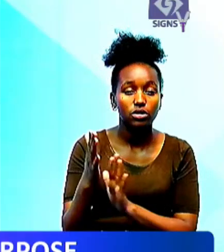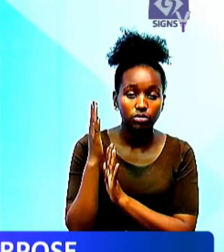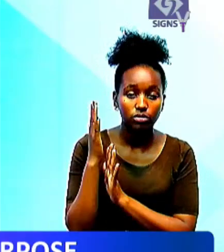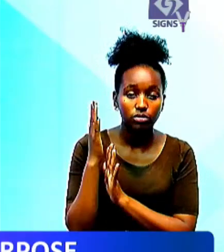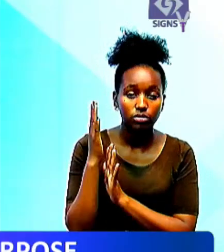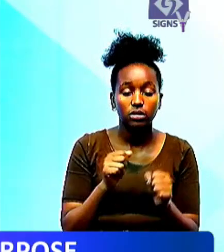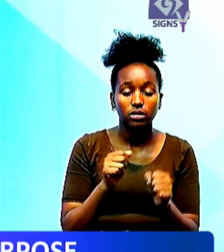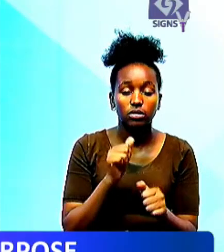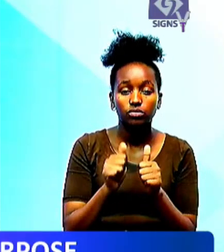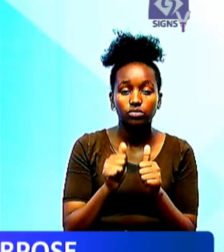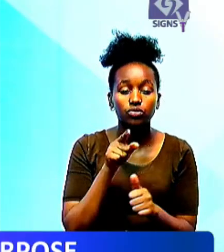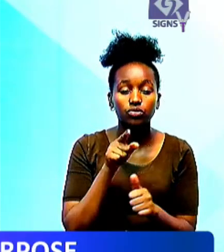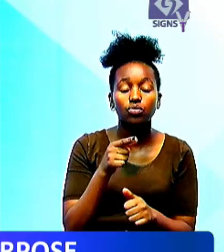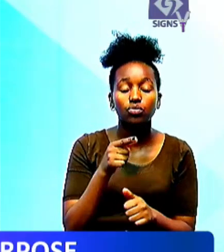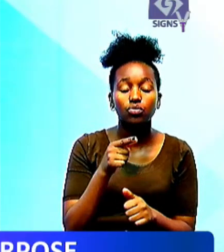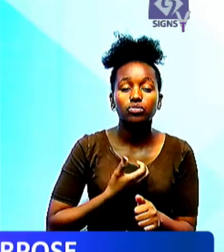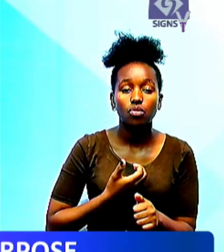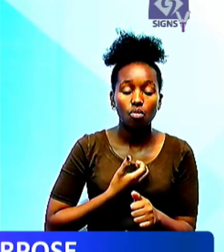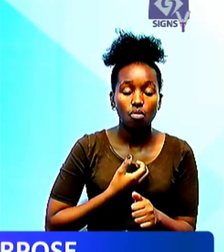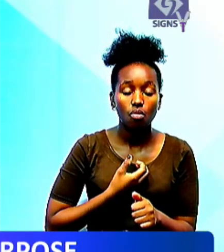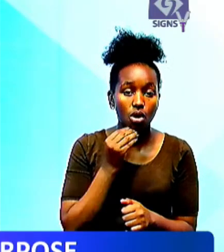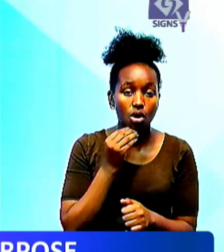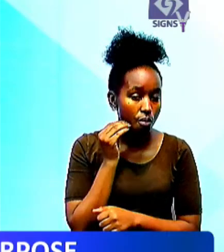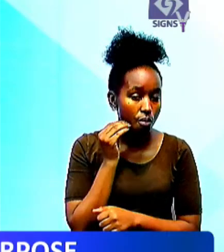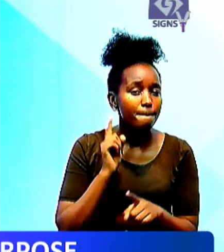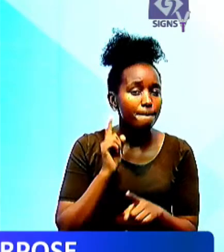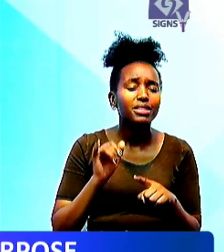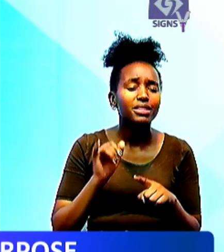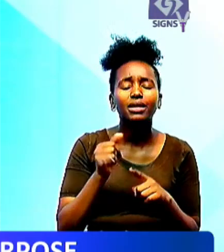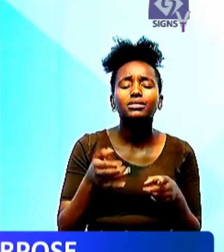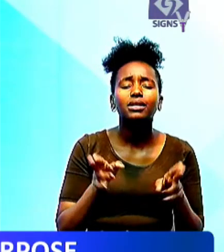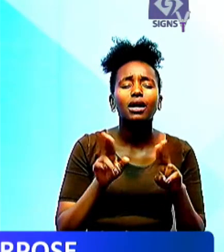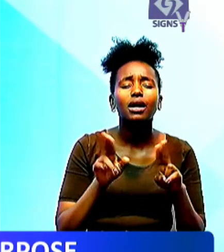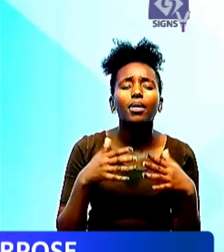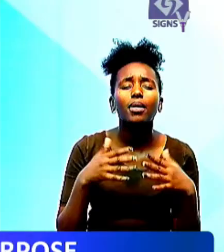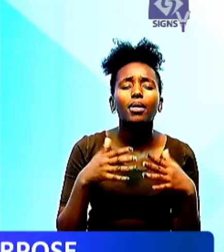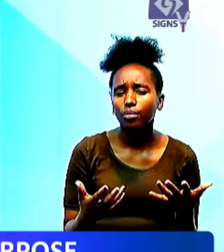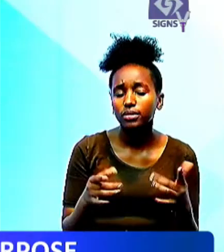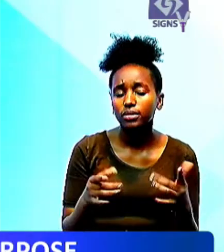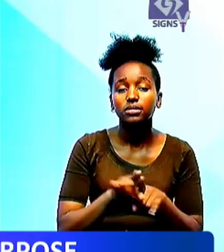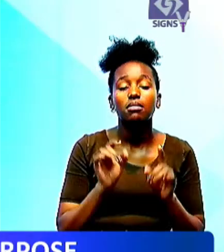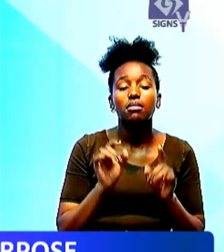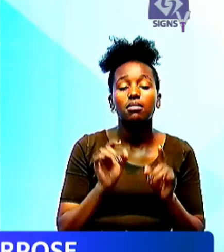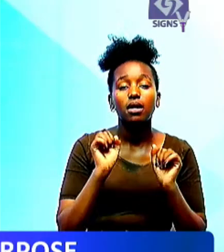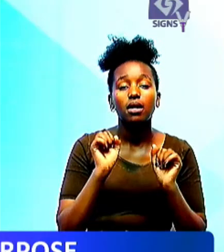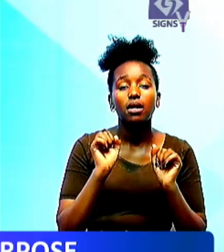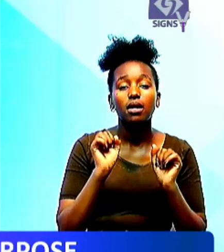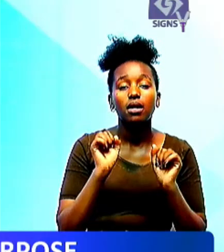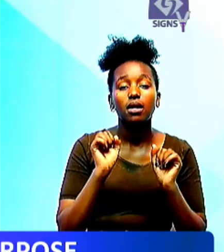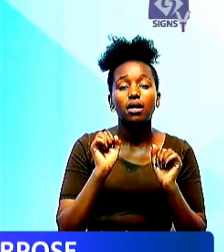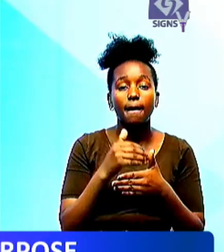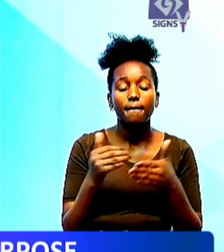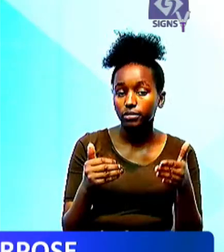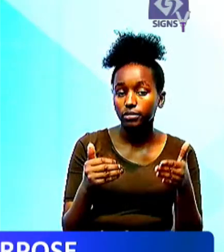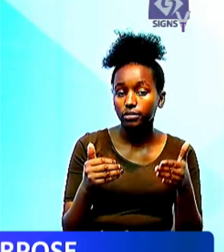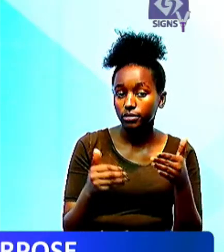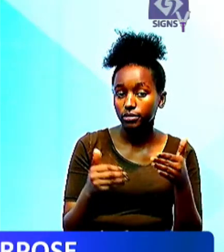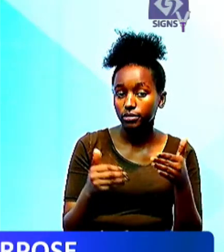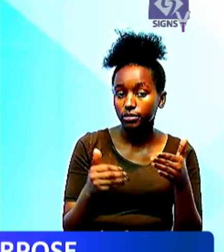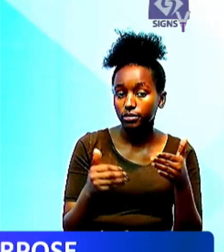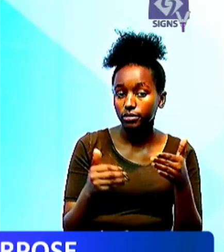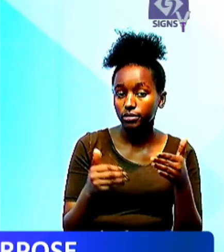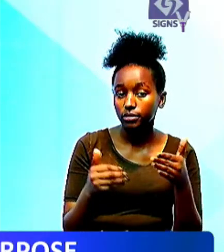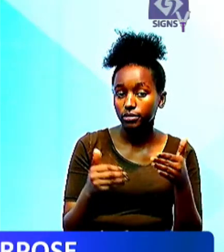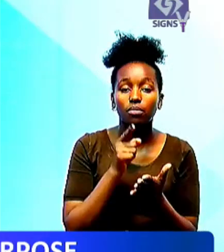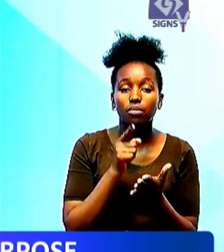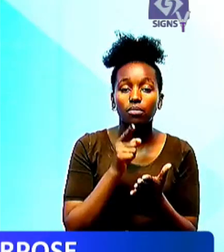home. How does that look like? By when do you want? Can you build a portfolio that can help you own a home at